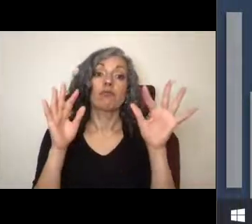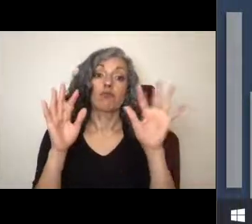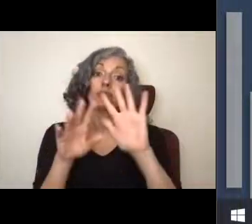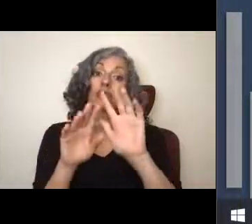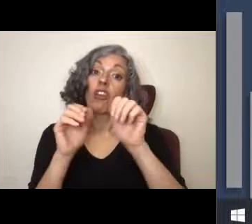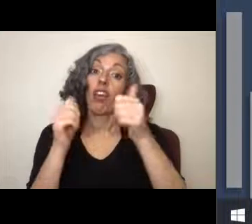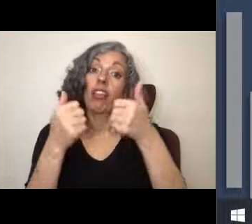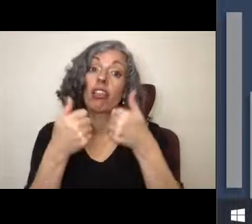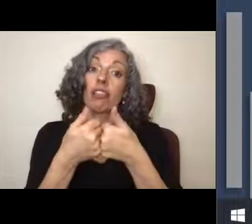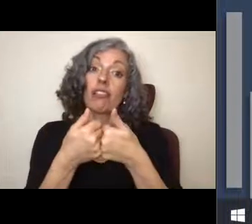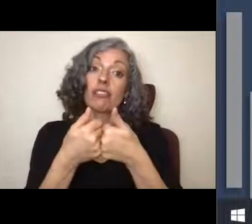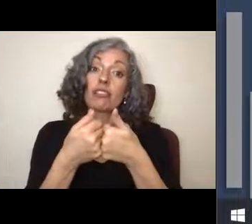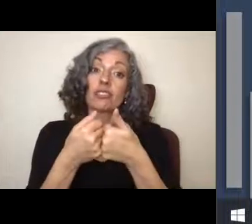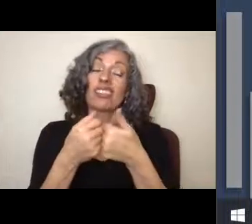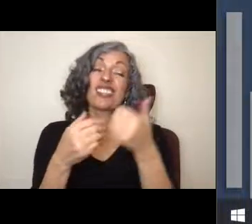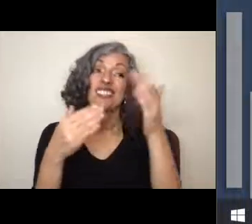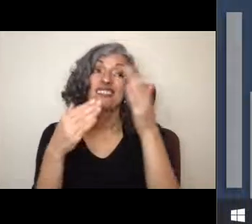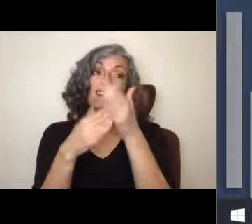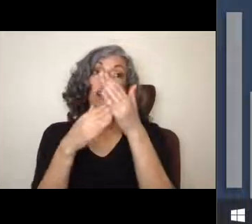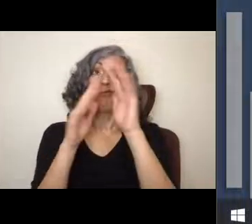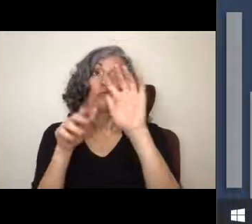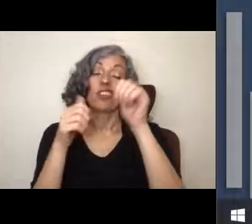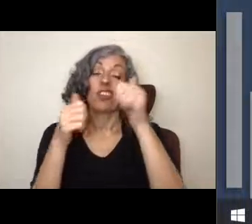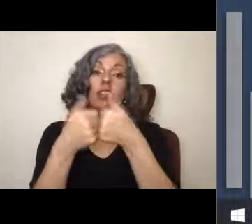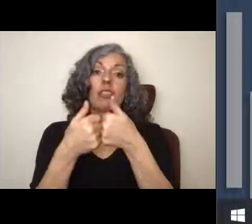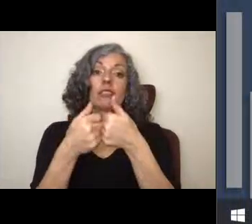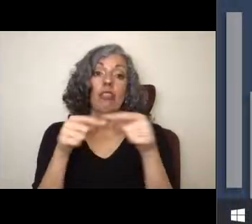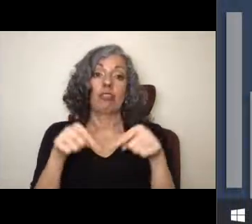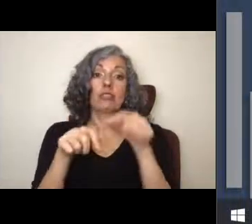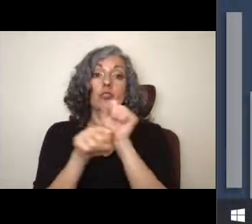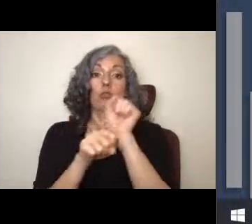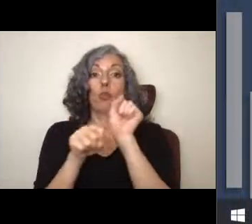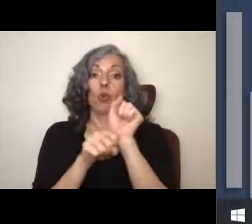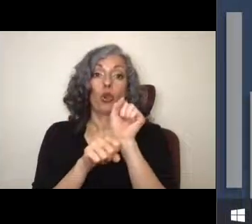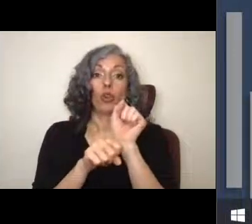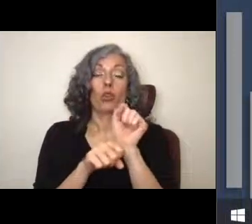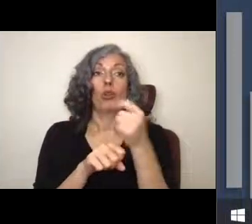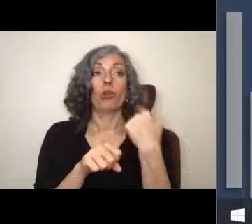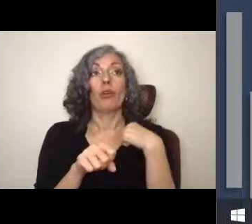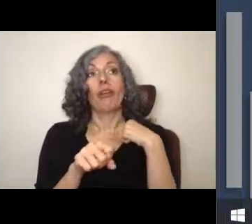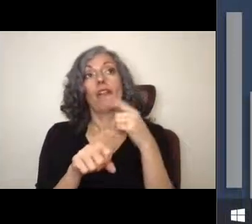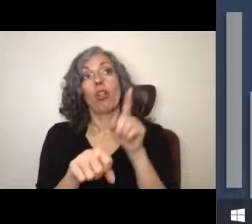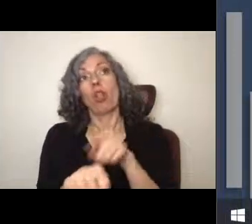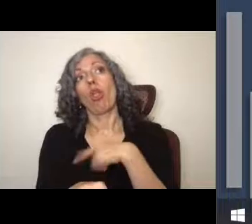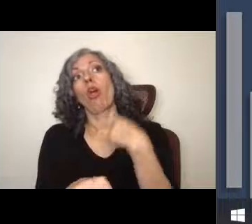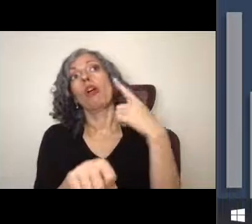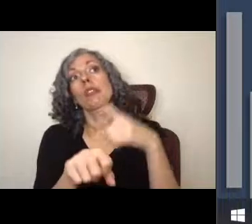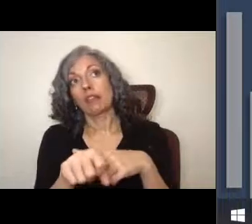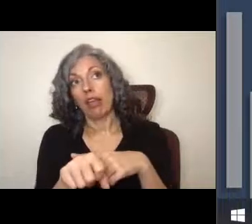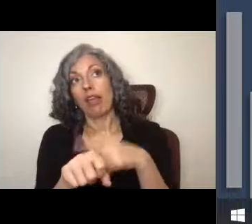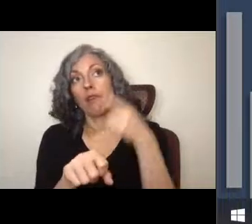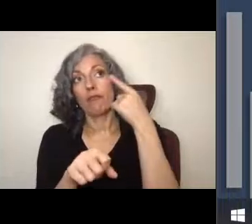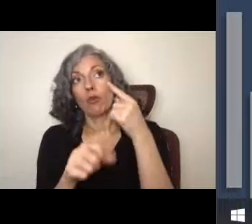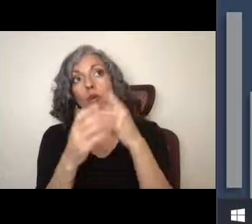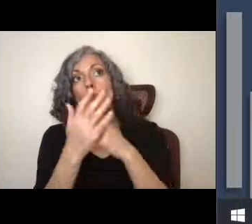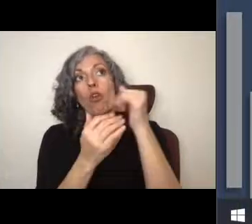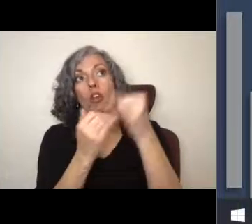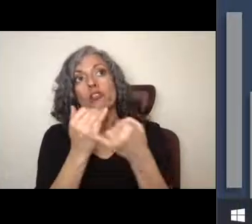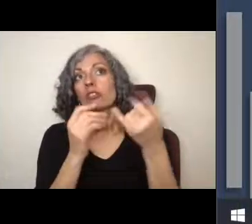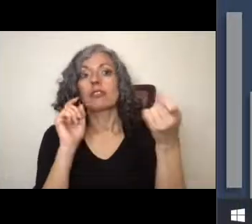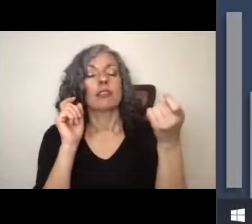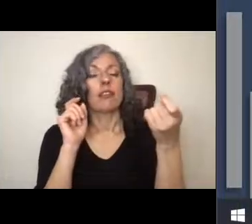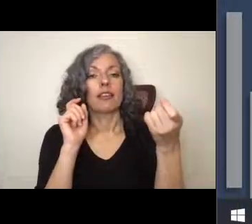aspect of this work is that we have long lead times for projects. Things take a long time. Any change you make at any point